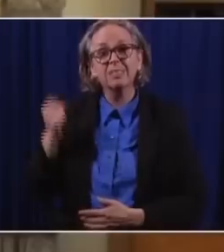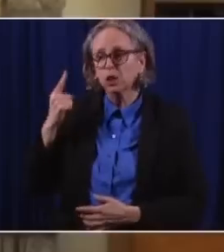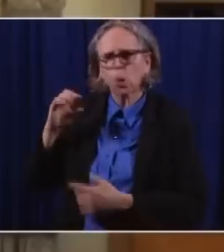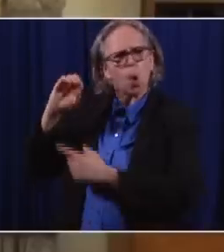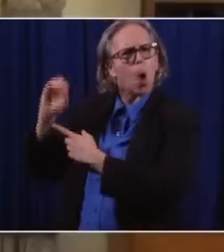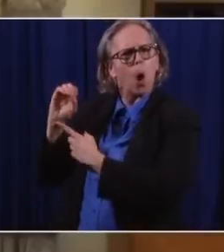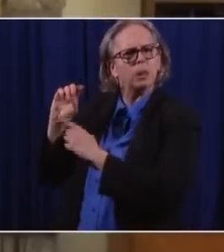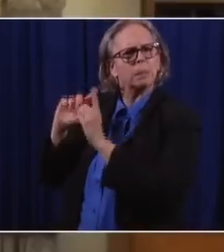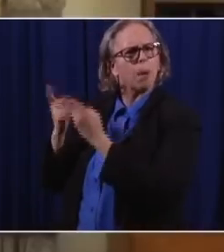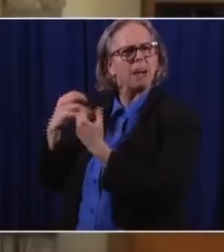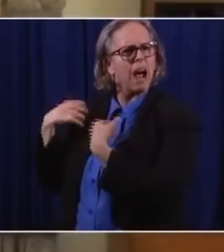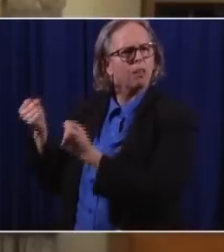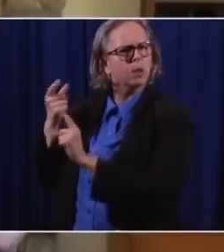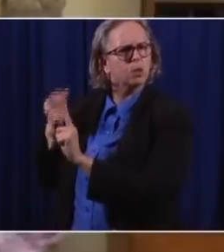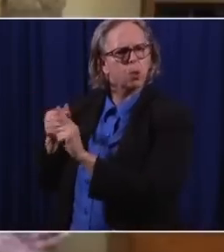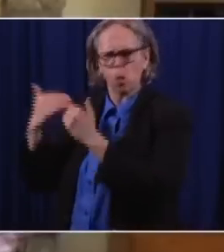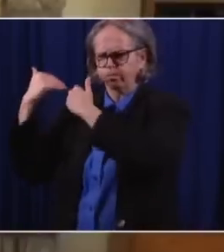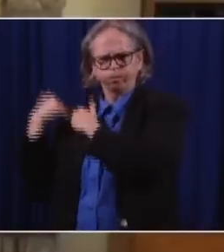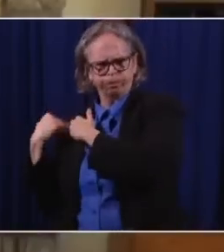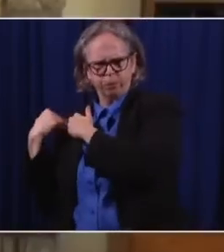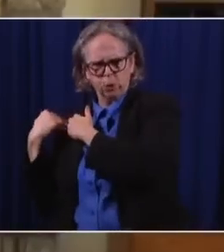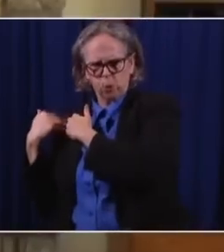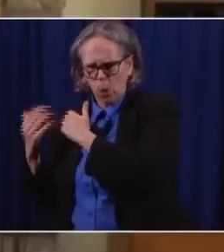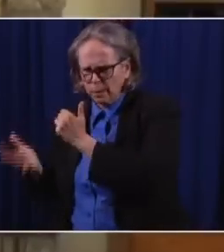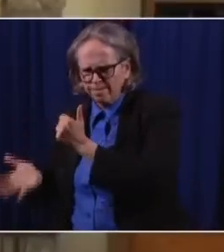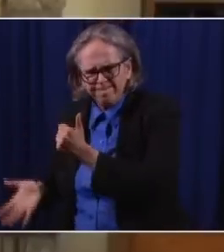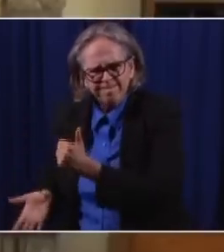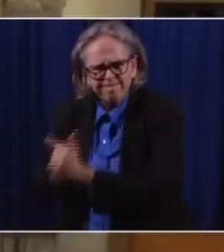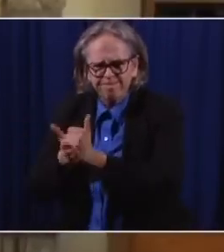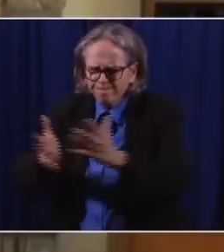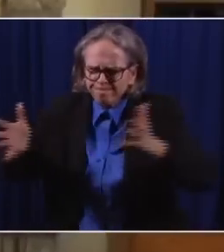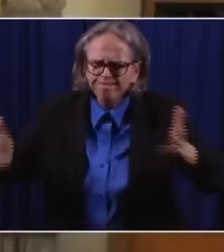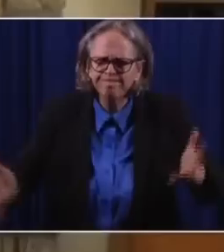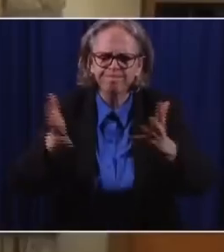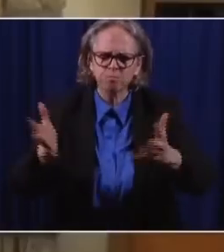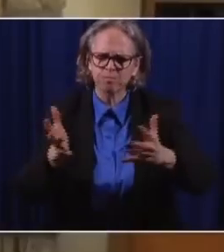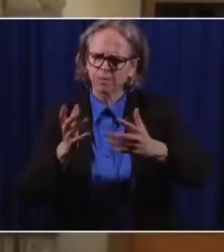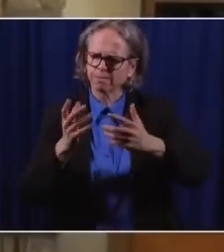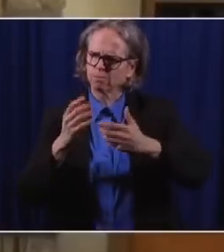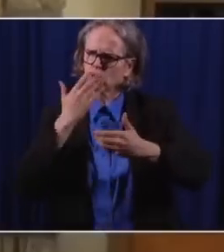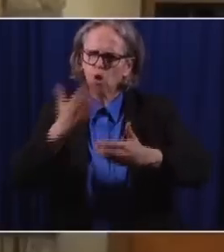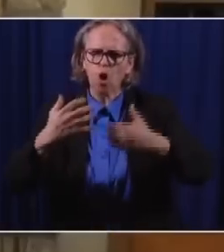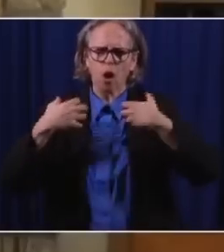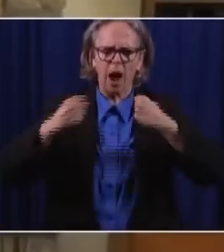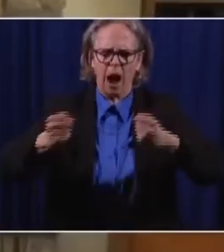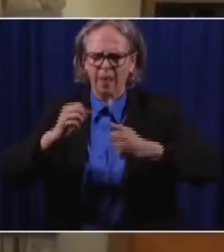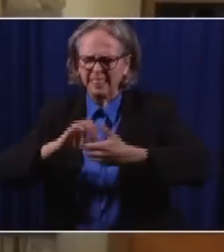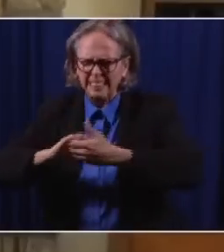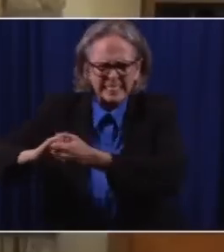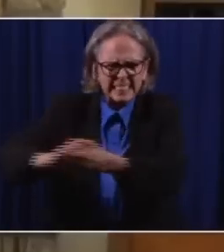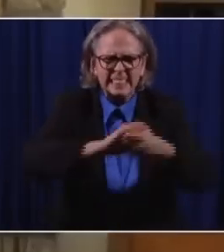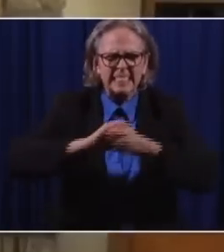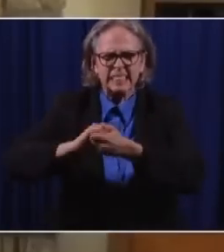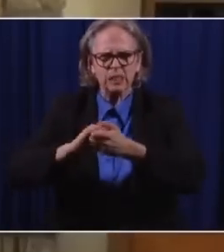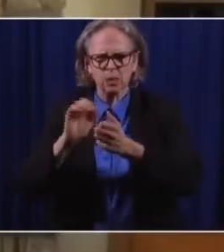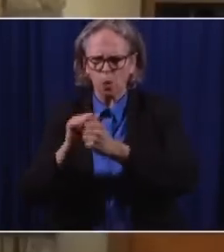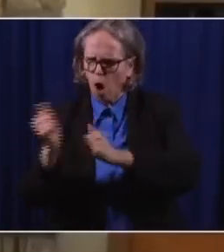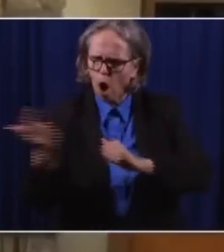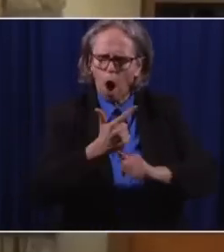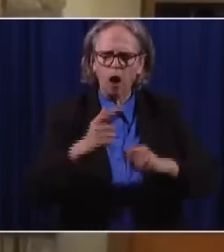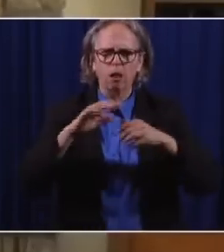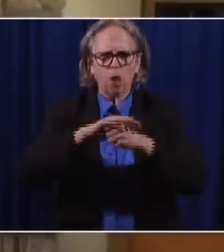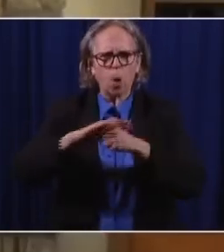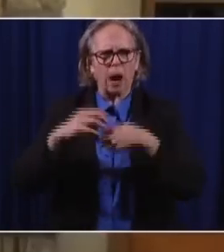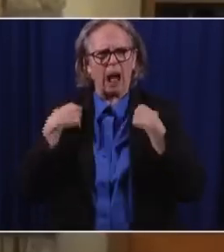Ohio, working with the local health departments so that no matter where you live in this state, you have the opportunity to